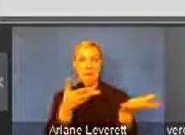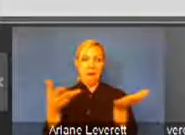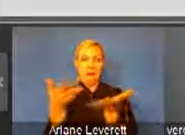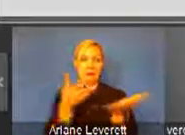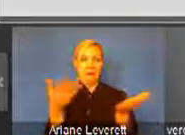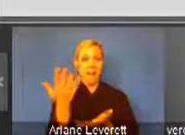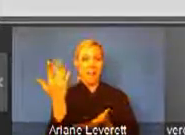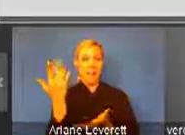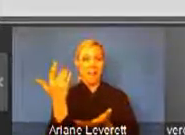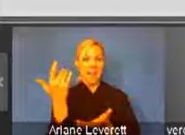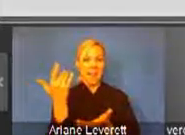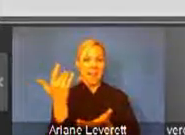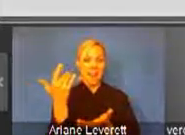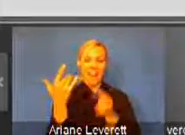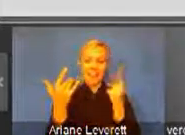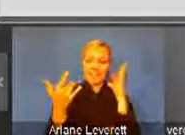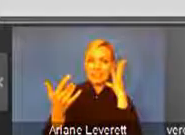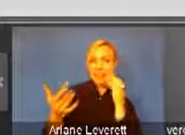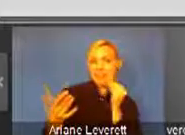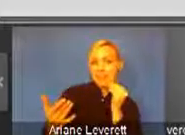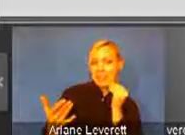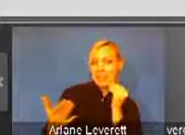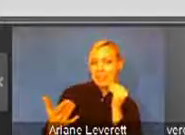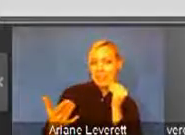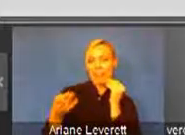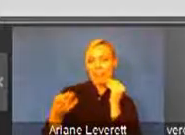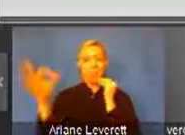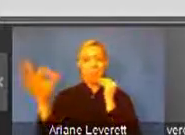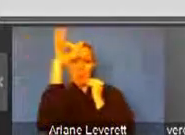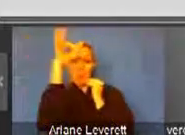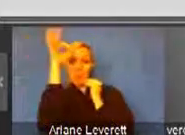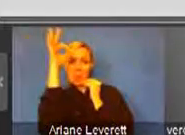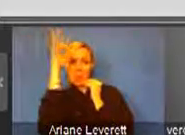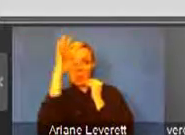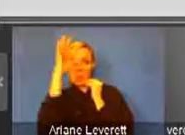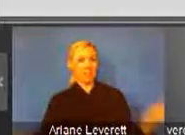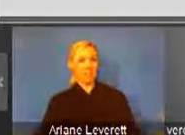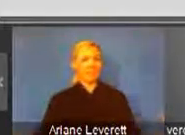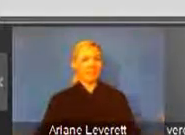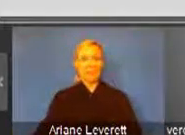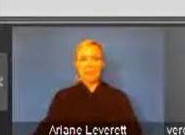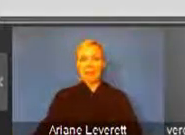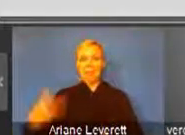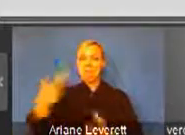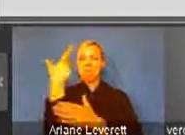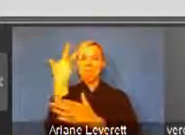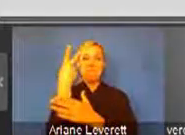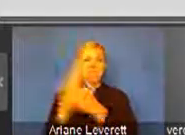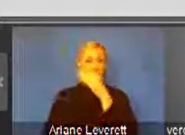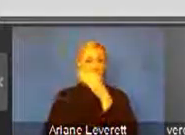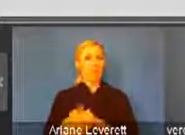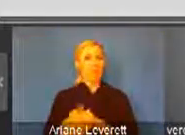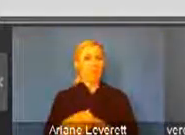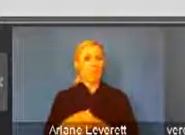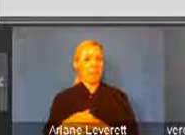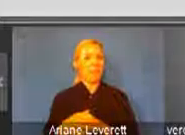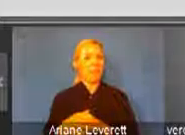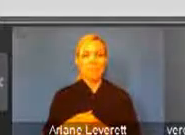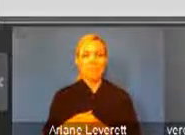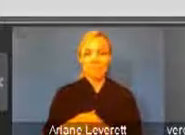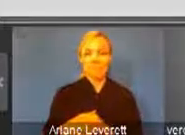have experienced people and people that do not know very much about the topic. So,